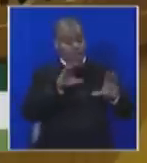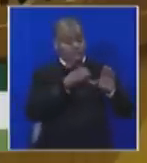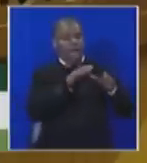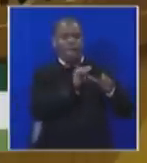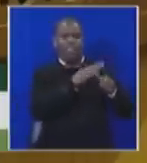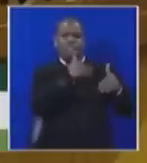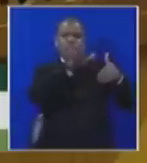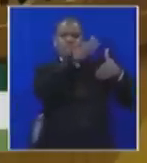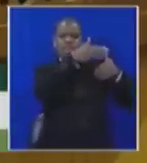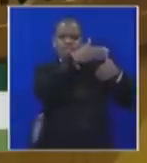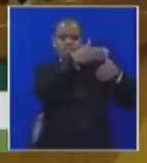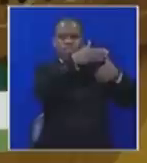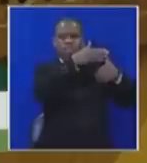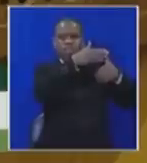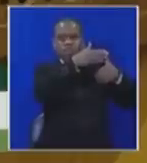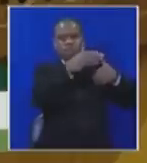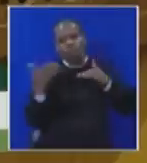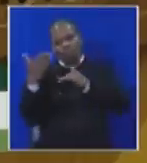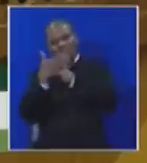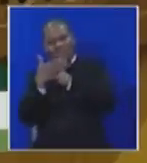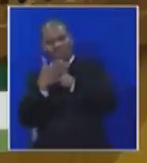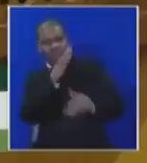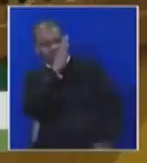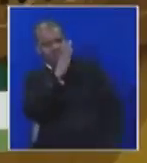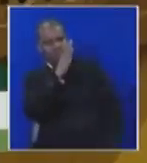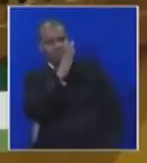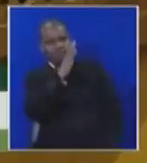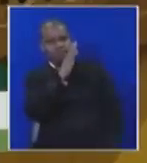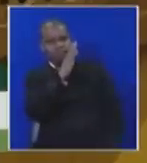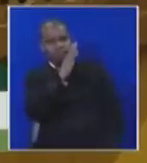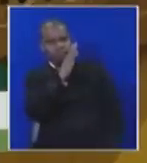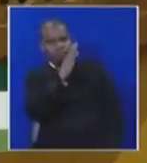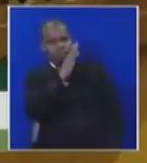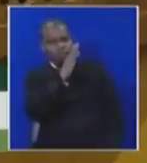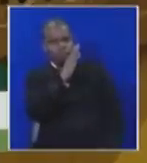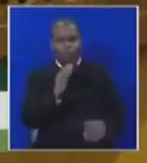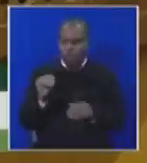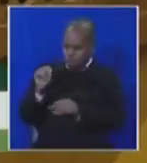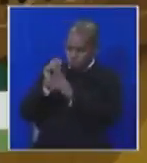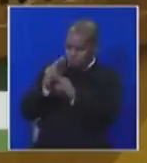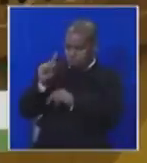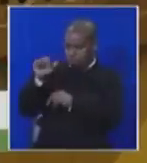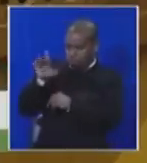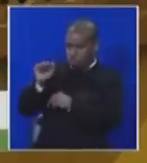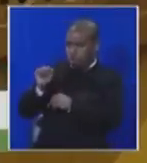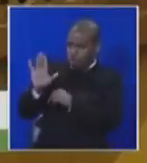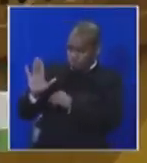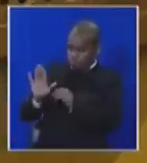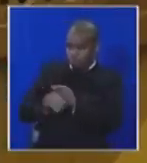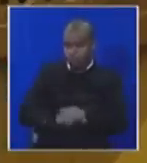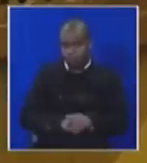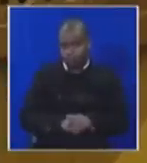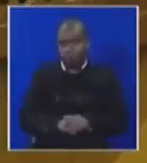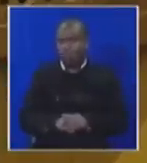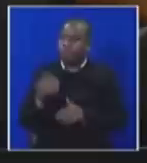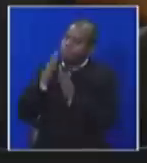your President, due to his despicable political chicanery, has no one to blame but himself. Honourable Trollip, please